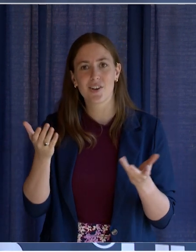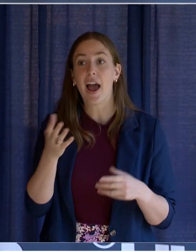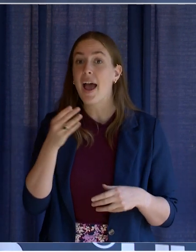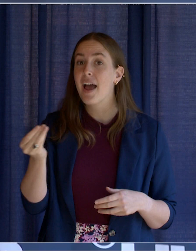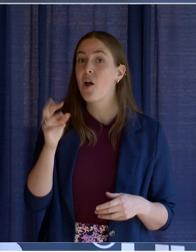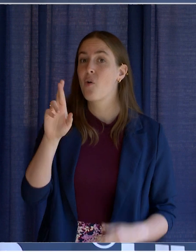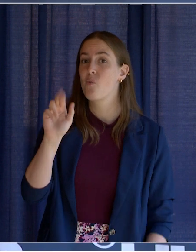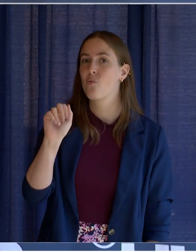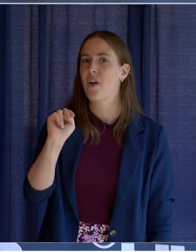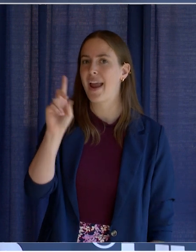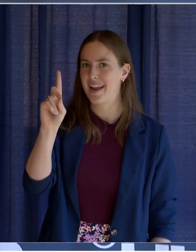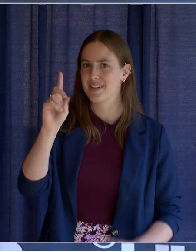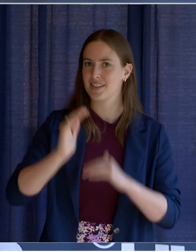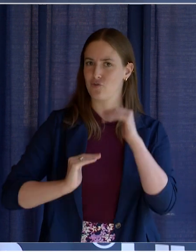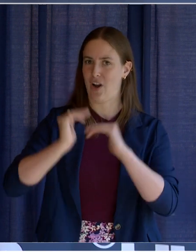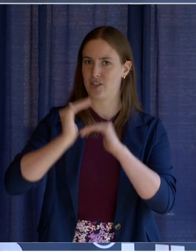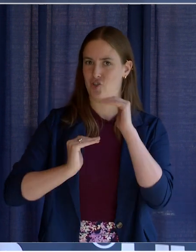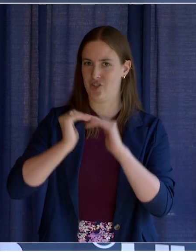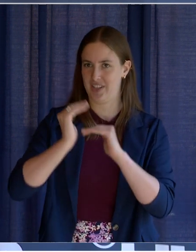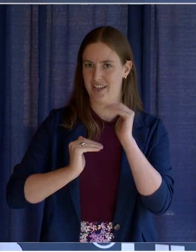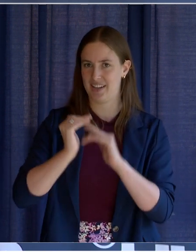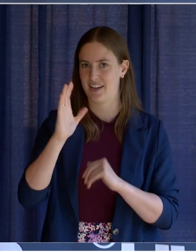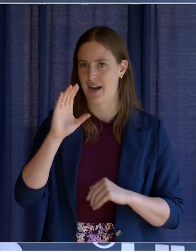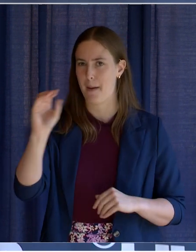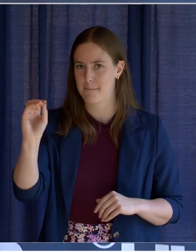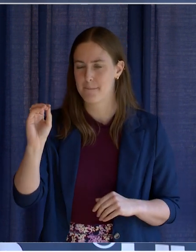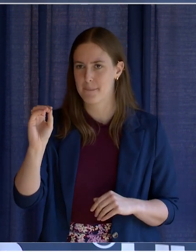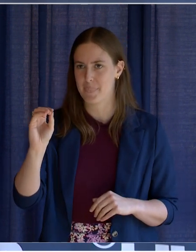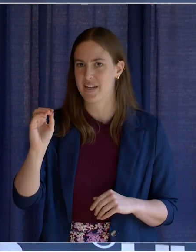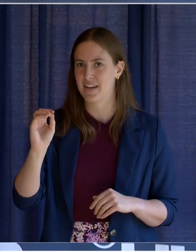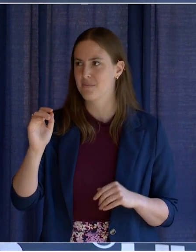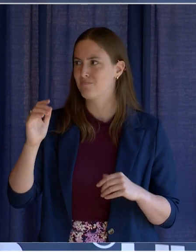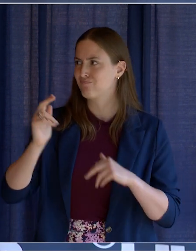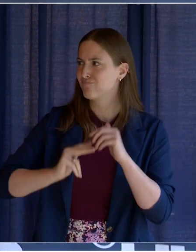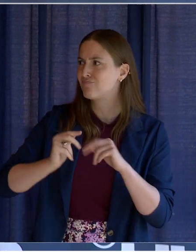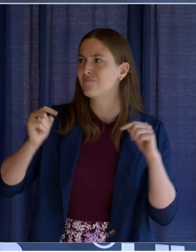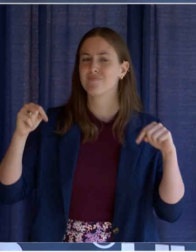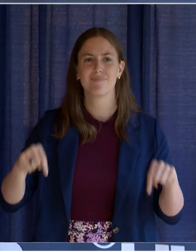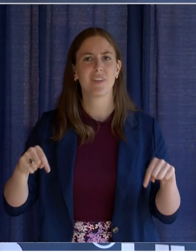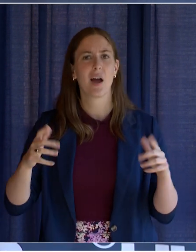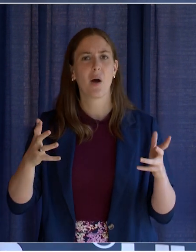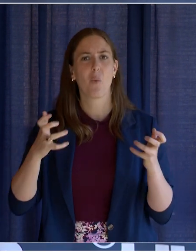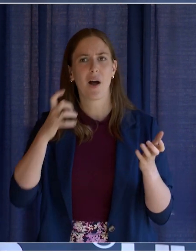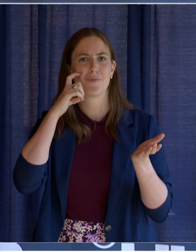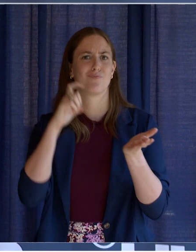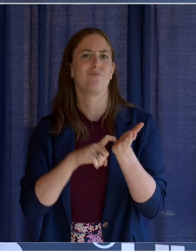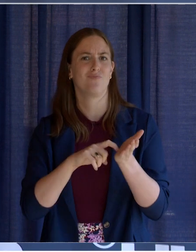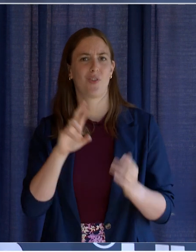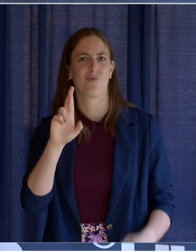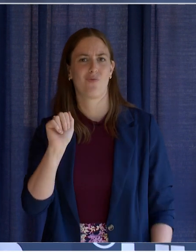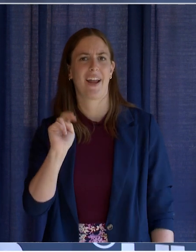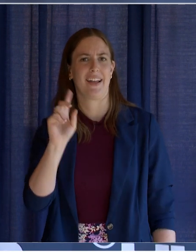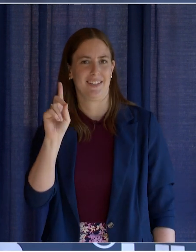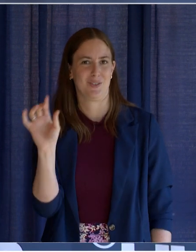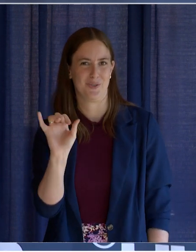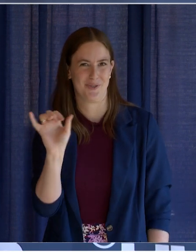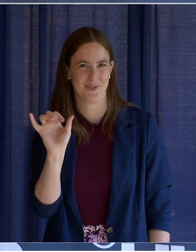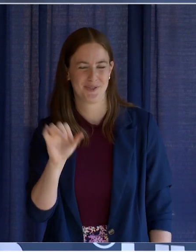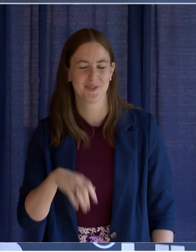because Linda told me that she was in this interior, and I want to acknowledge Rand as well. These